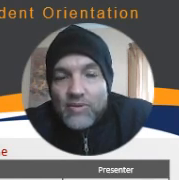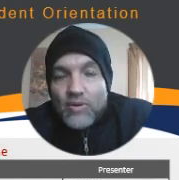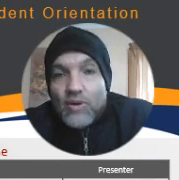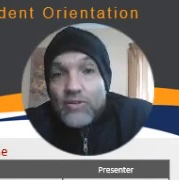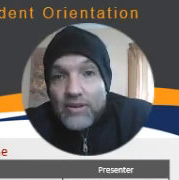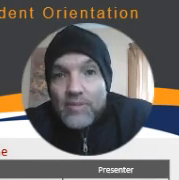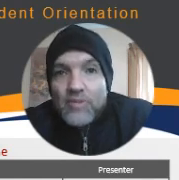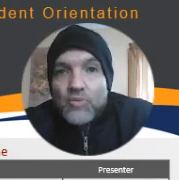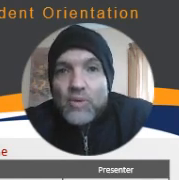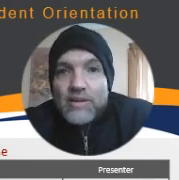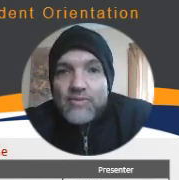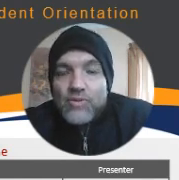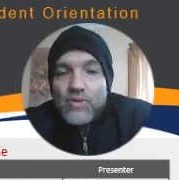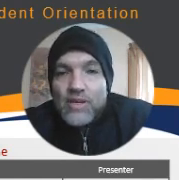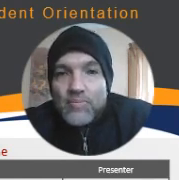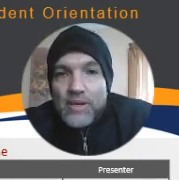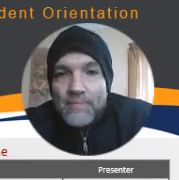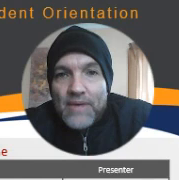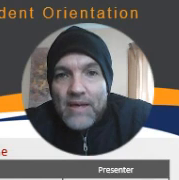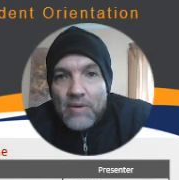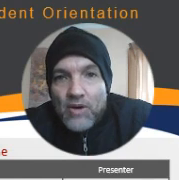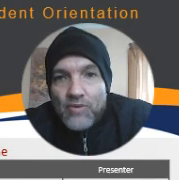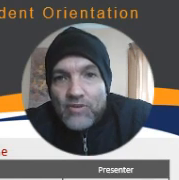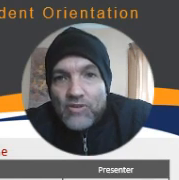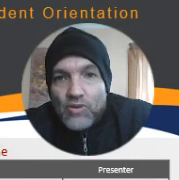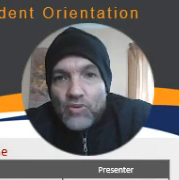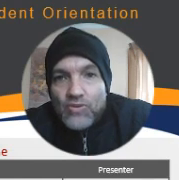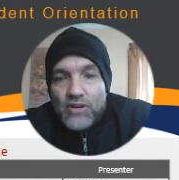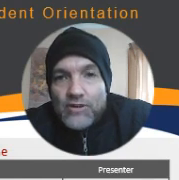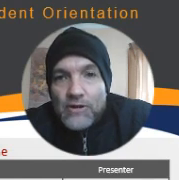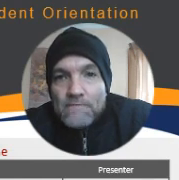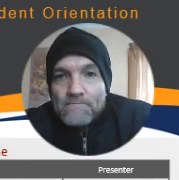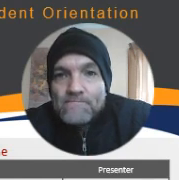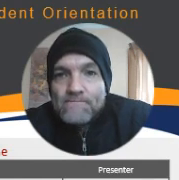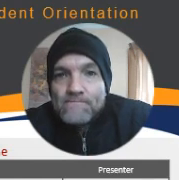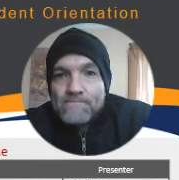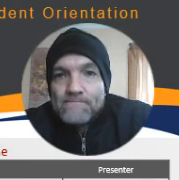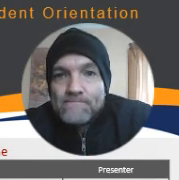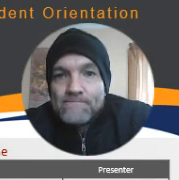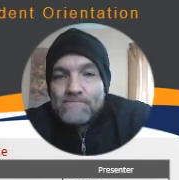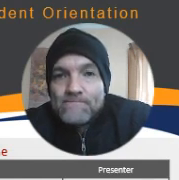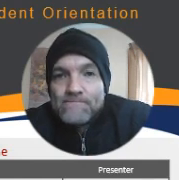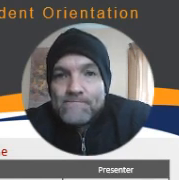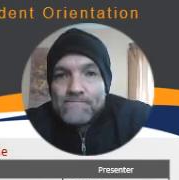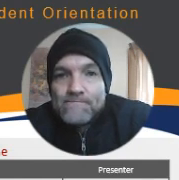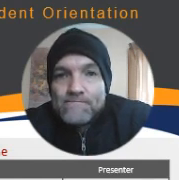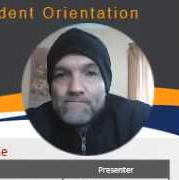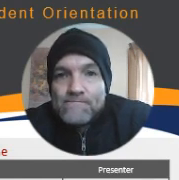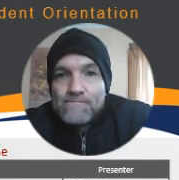and contact them as well if you need be. Over to you, Zianda.